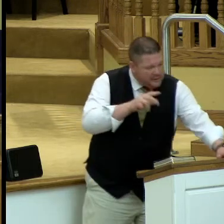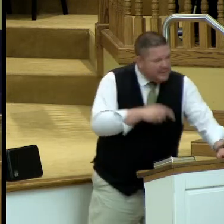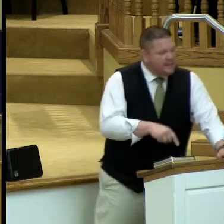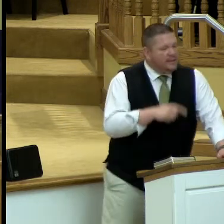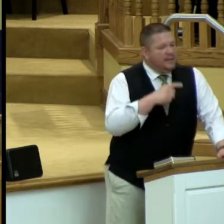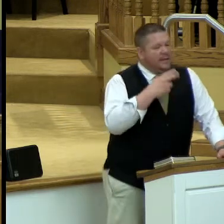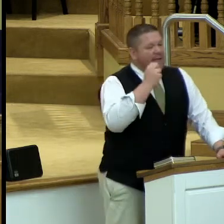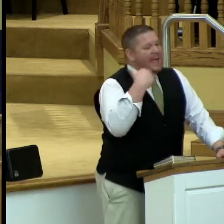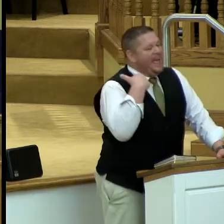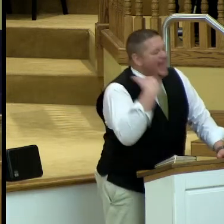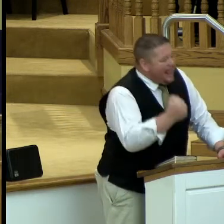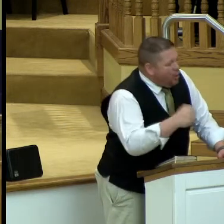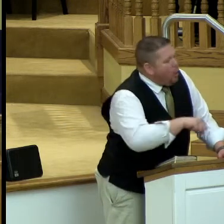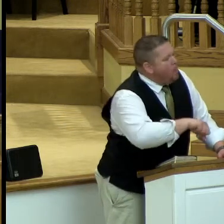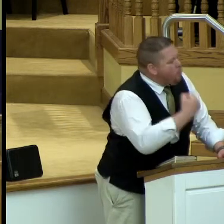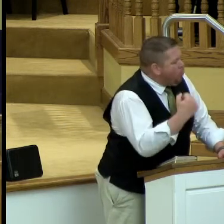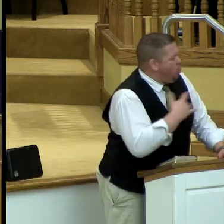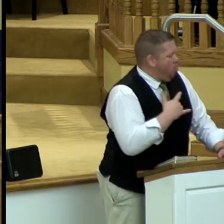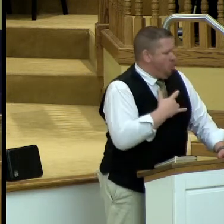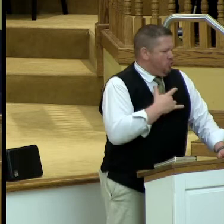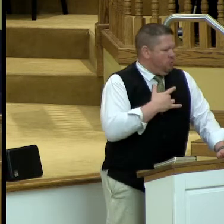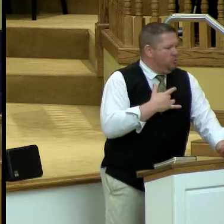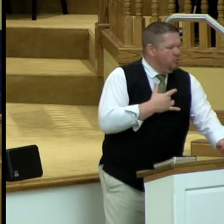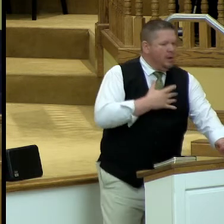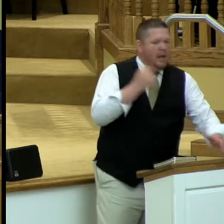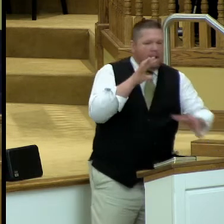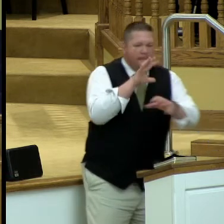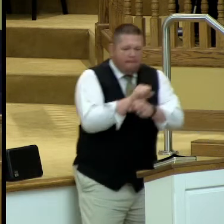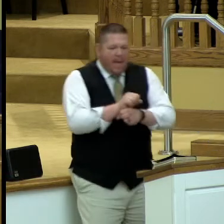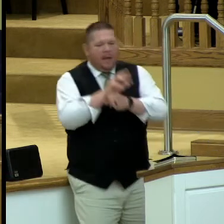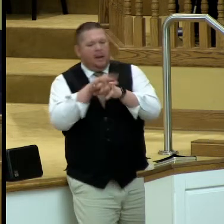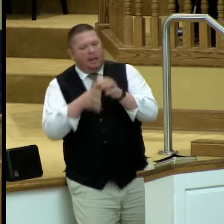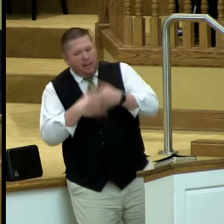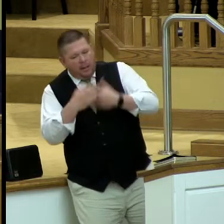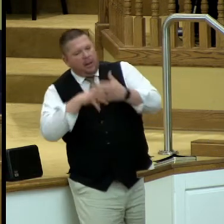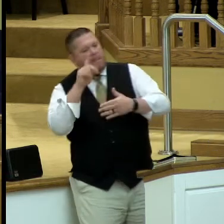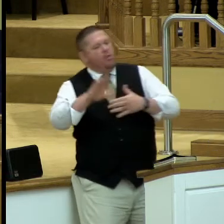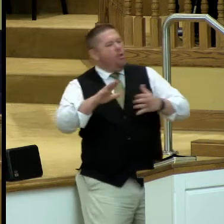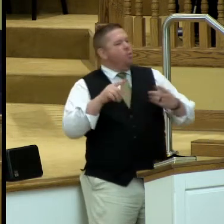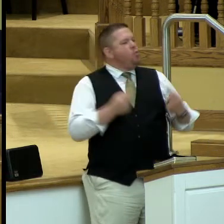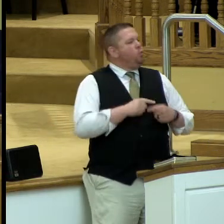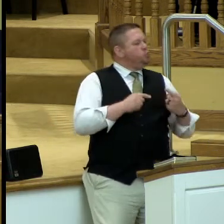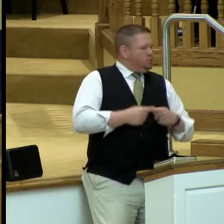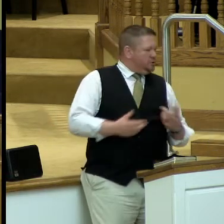3. He healeth the broken in heart and bindeth up their wounds.